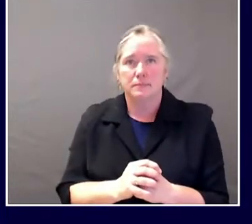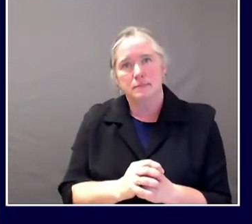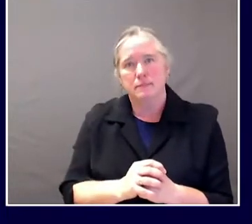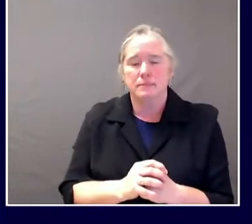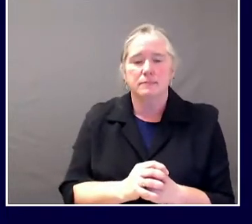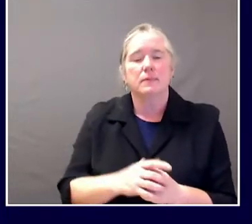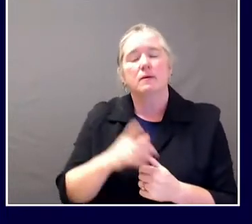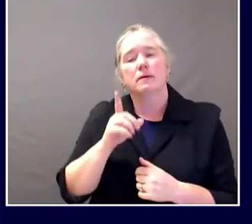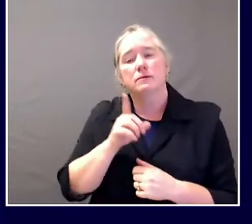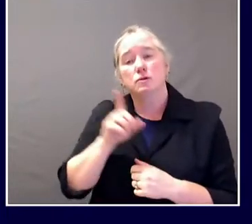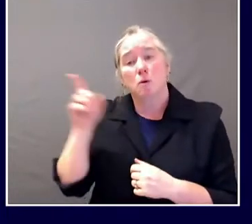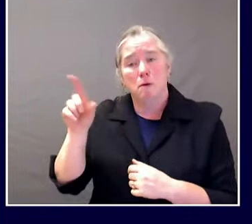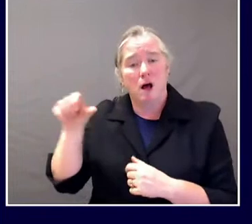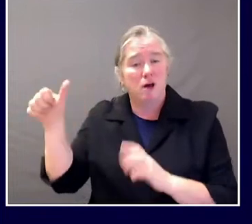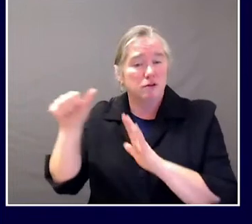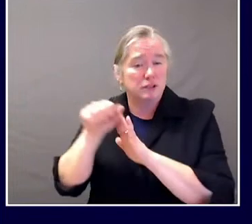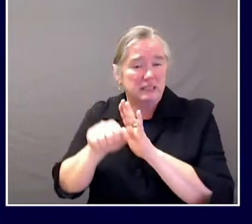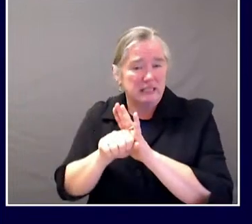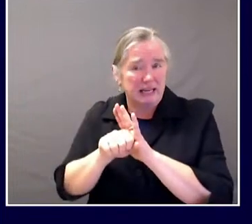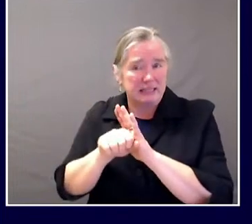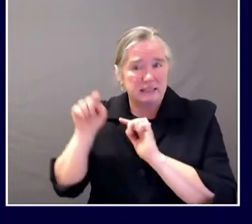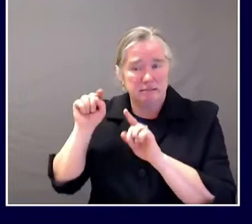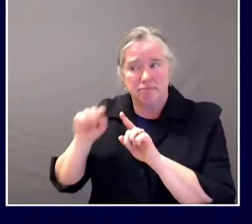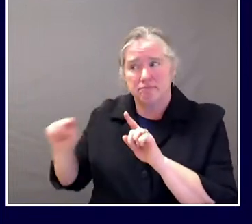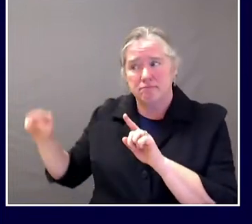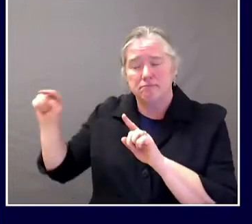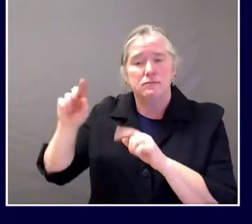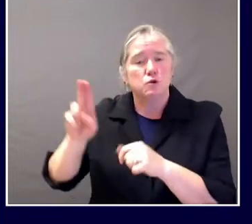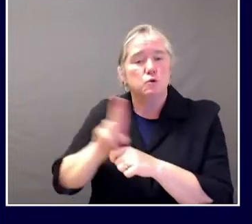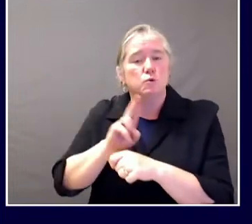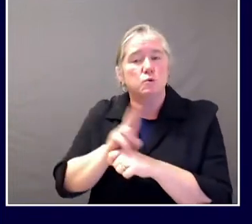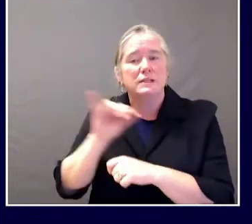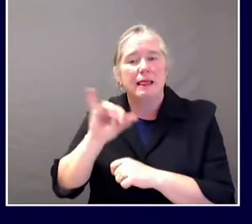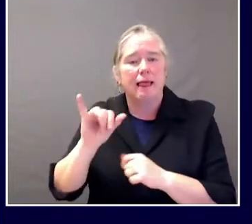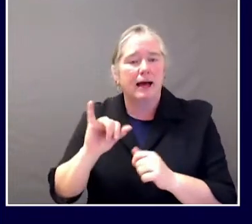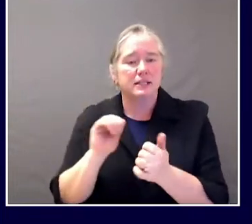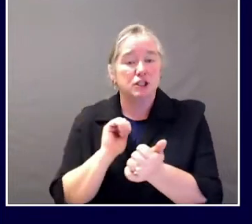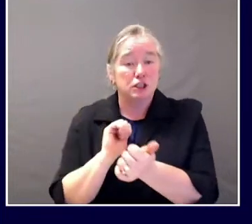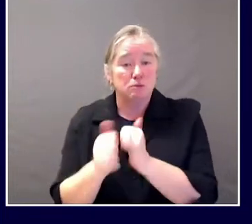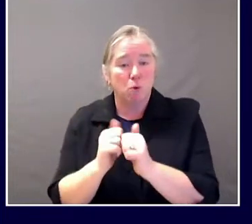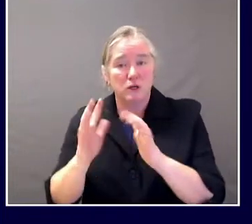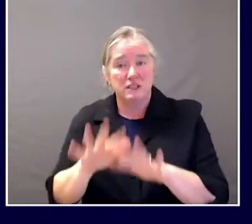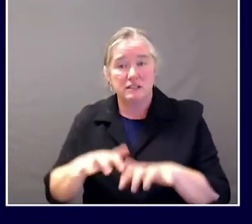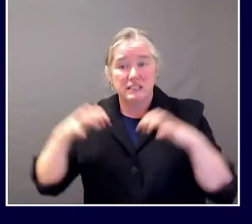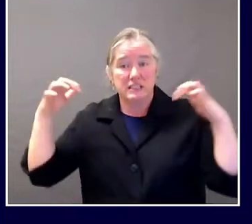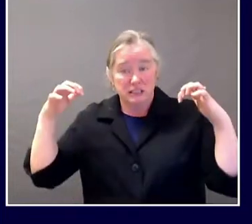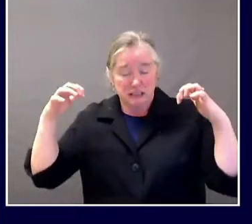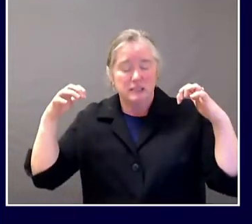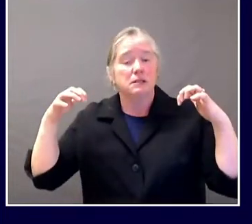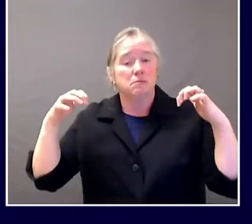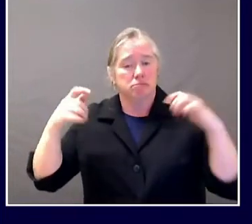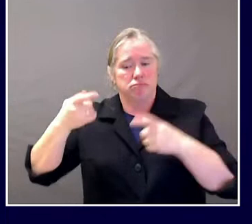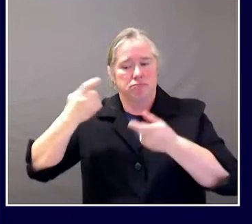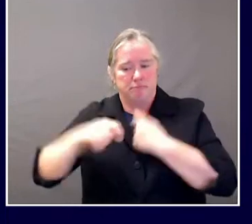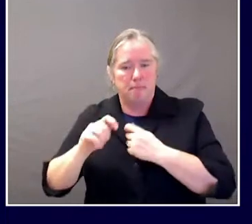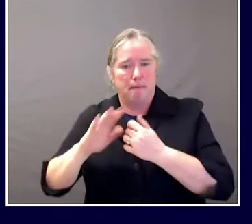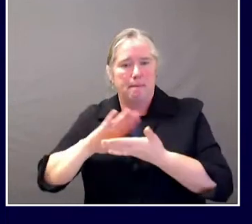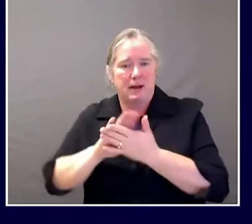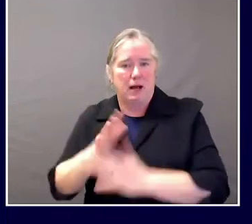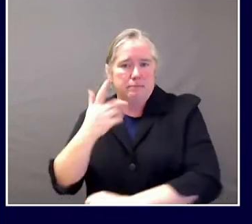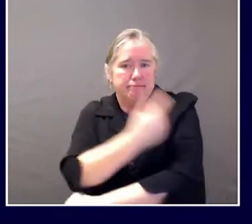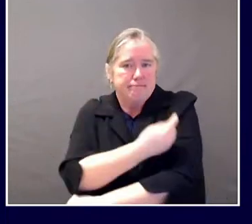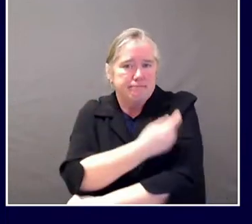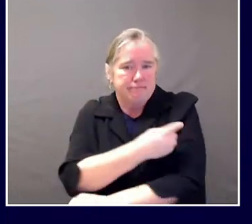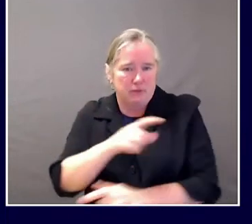facilities like sports venues being kind of redeployed as sort of immunization centers, which is something that you talked about a bit